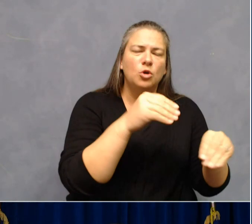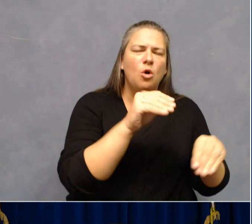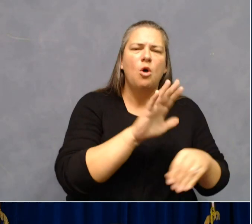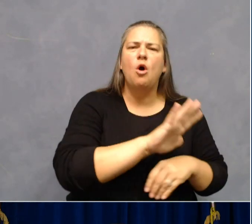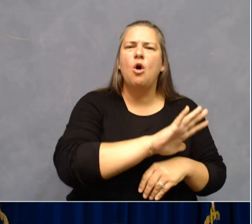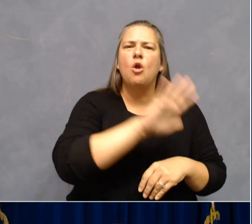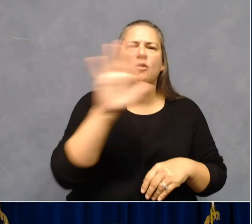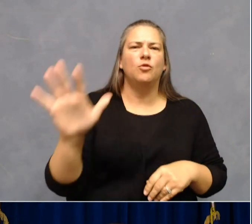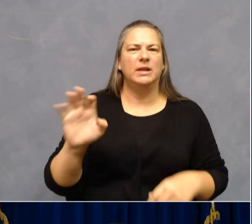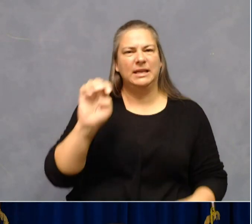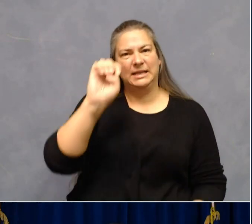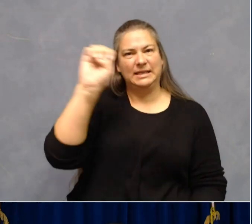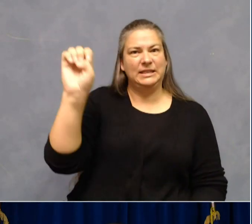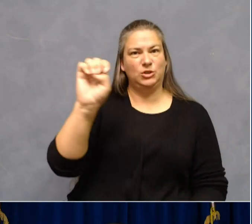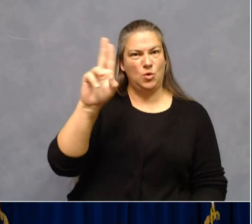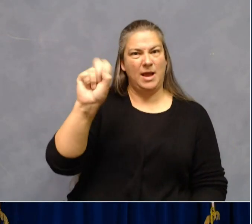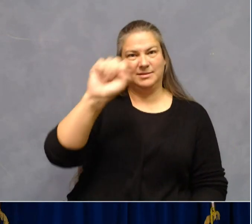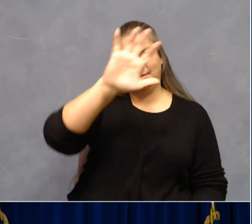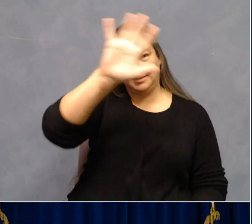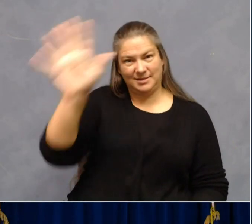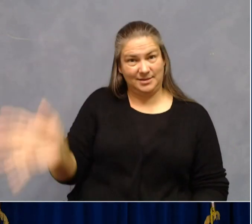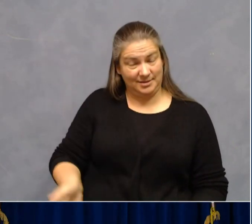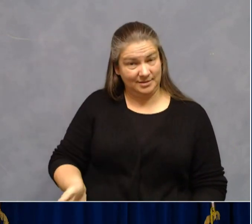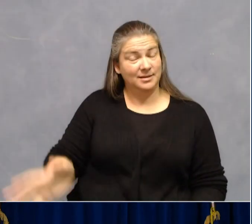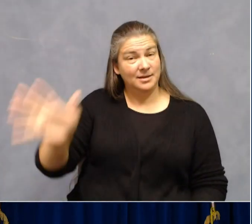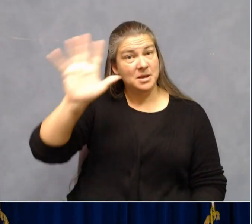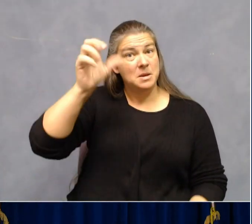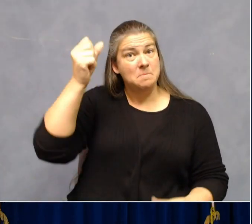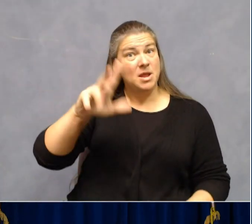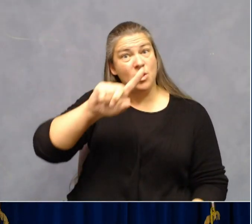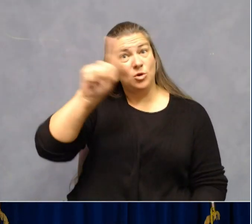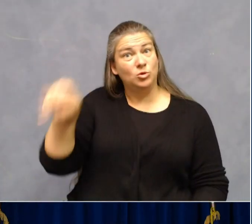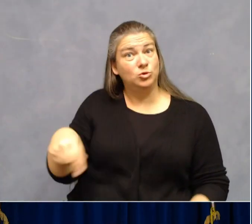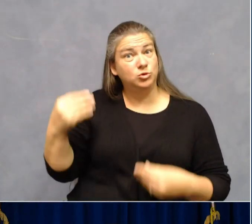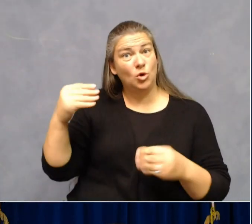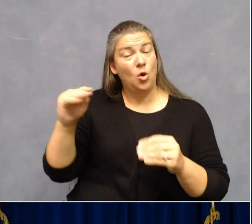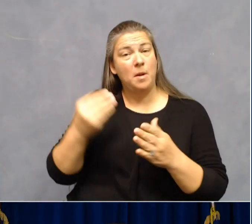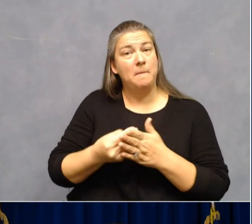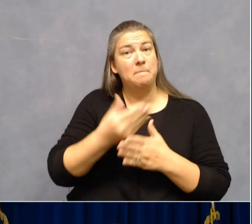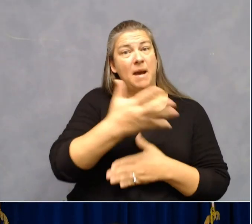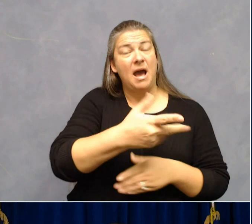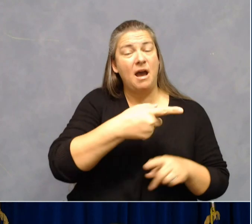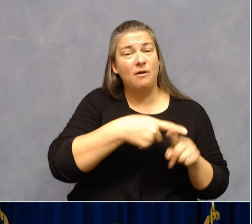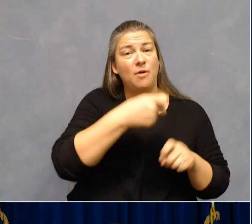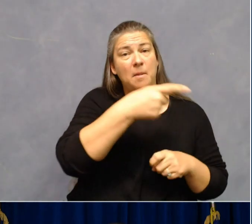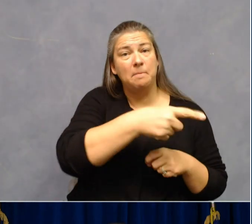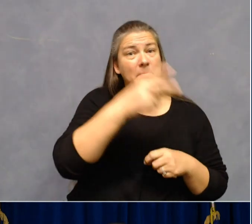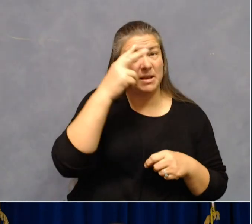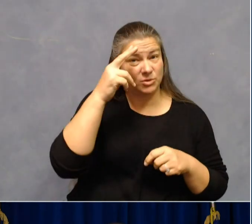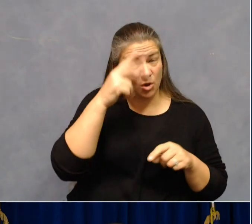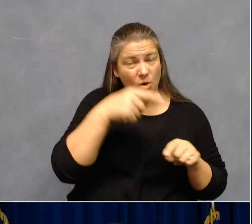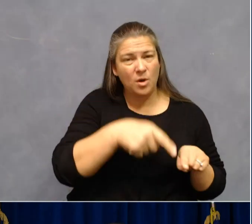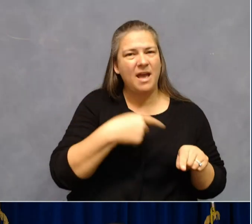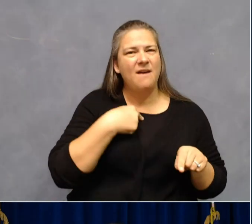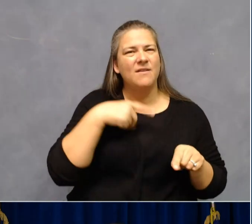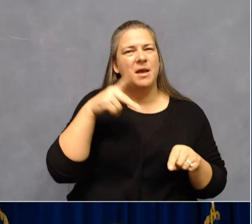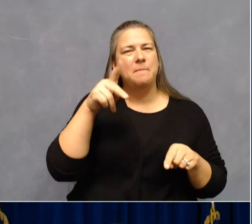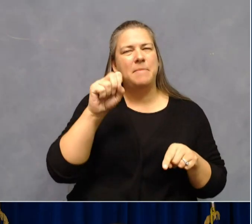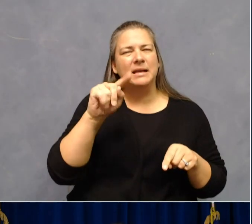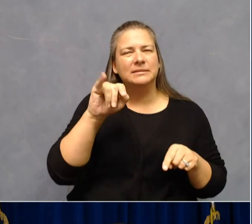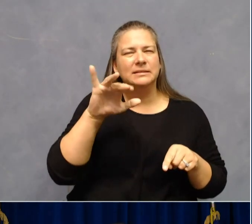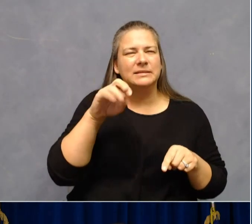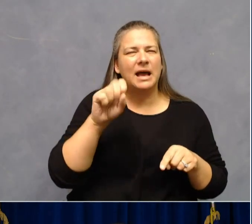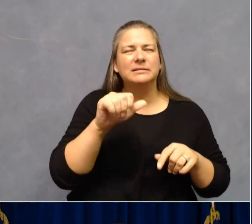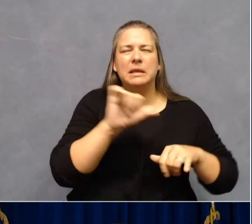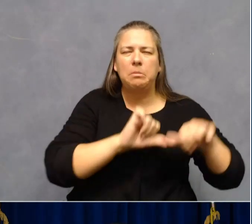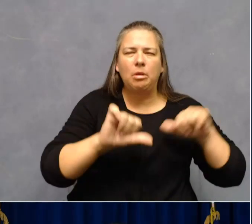U.S. Otherwise, many of those stores are getting their tomatoes from Mexico, tomatoes with pesticides. This is going to make us healthier.